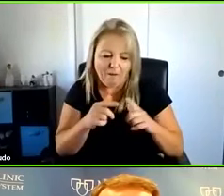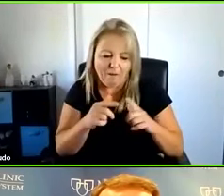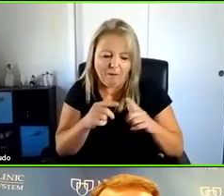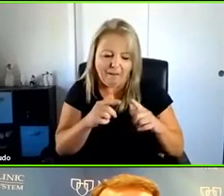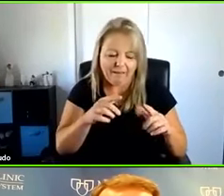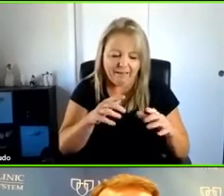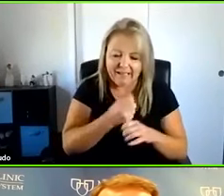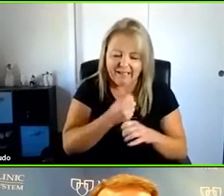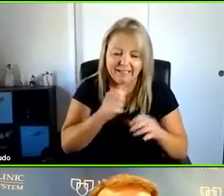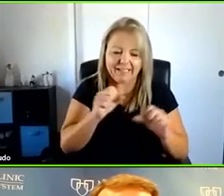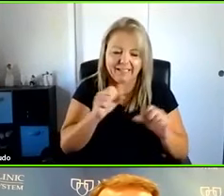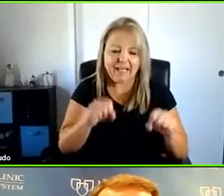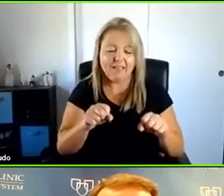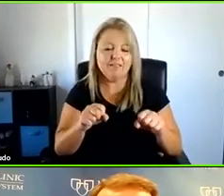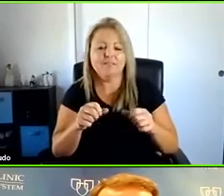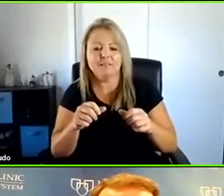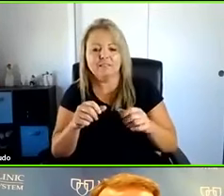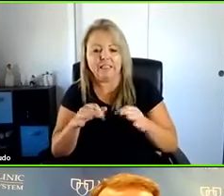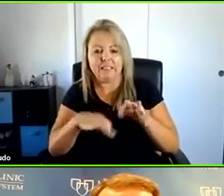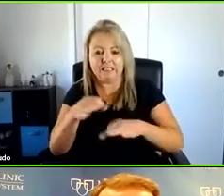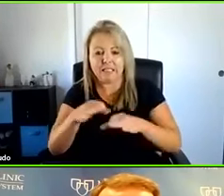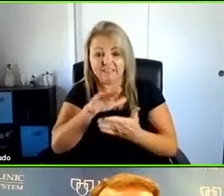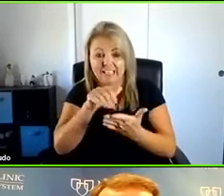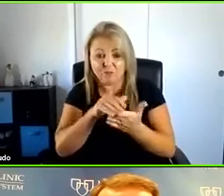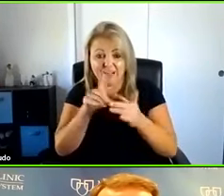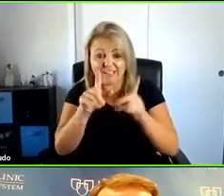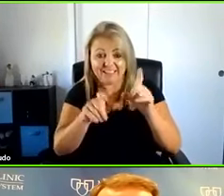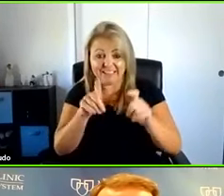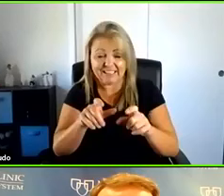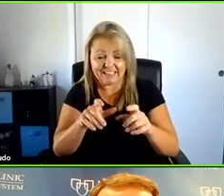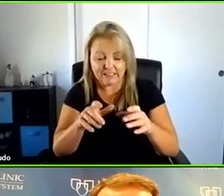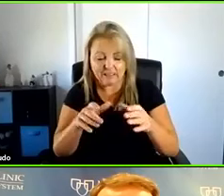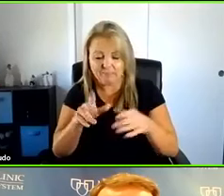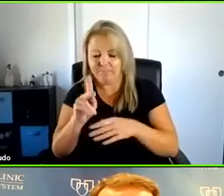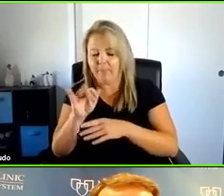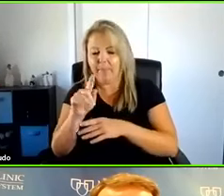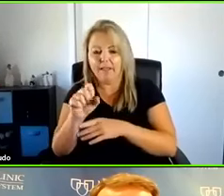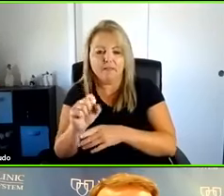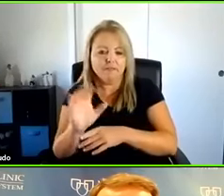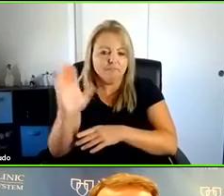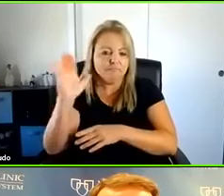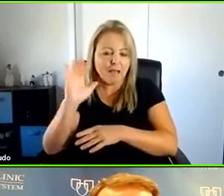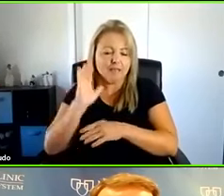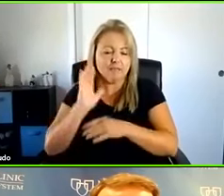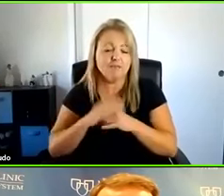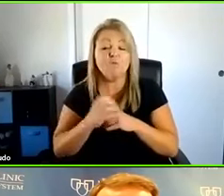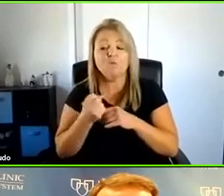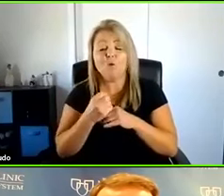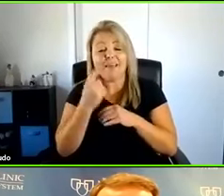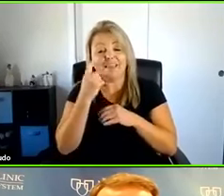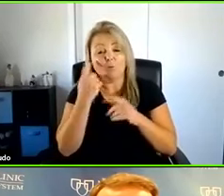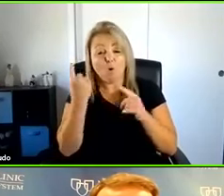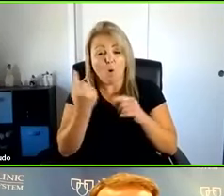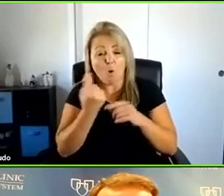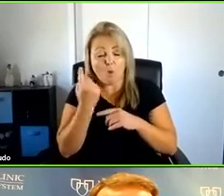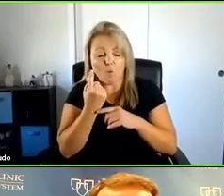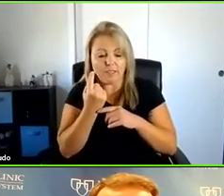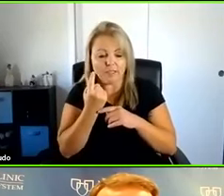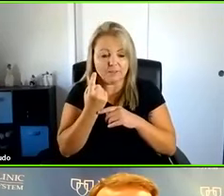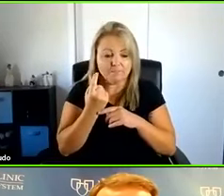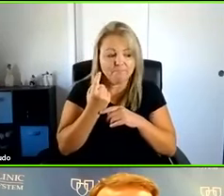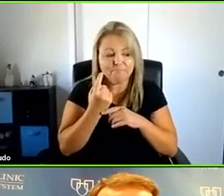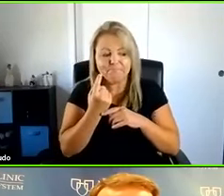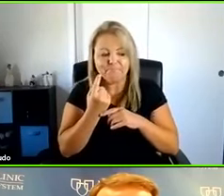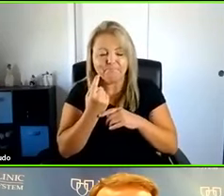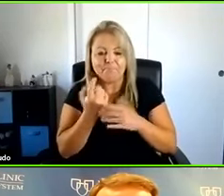than centralized testing kits have been in the past. So I think we're always looking for